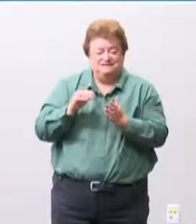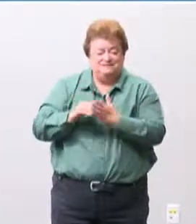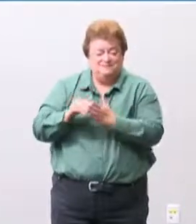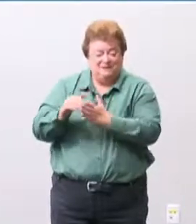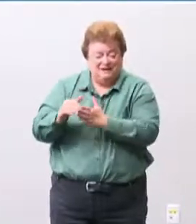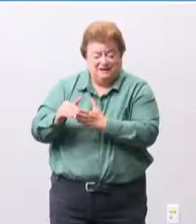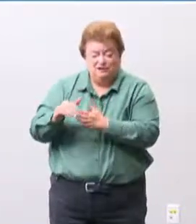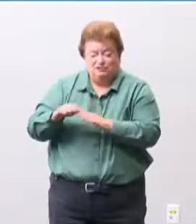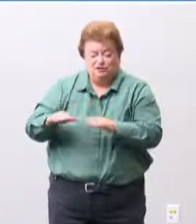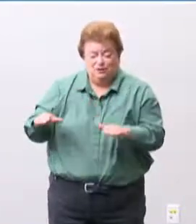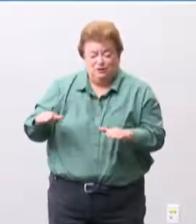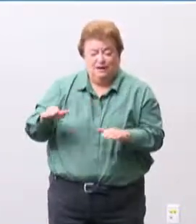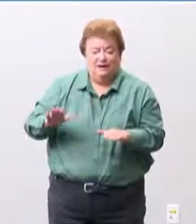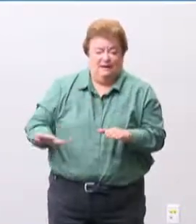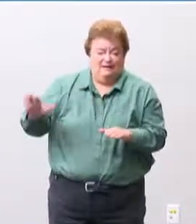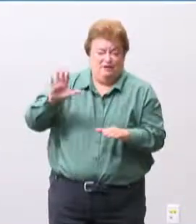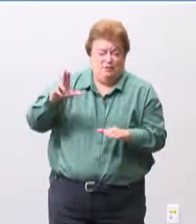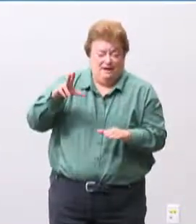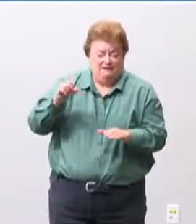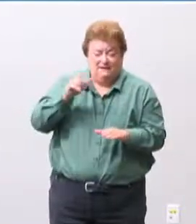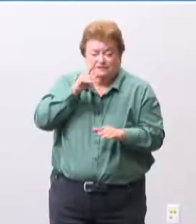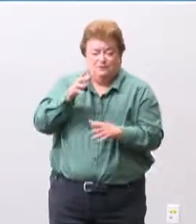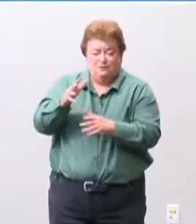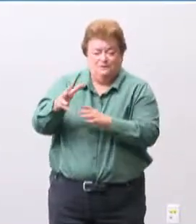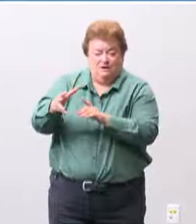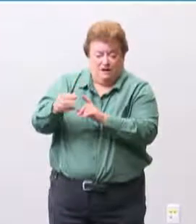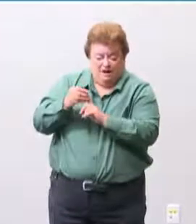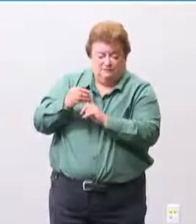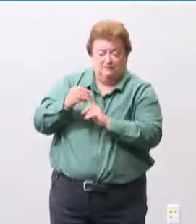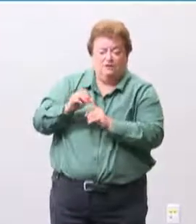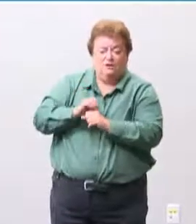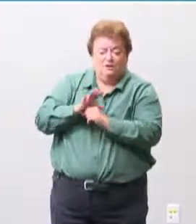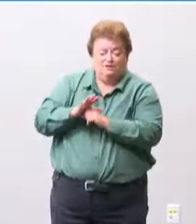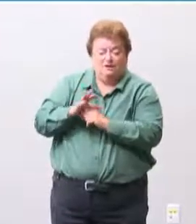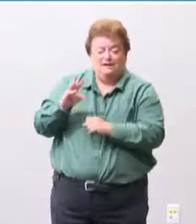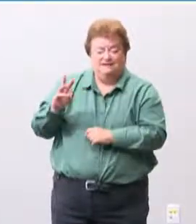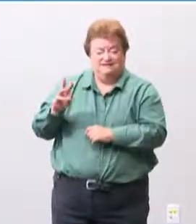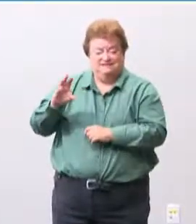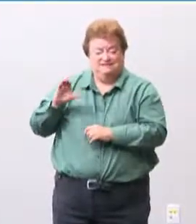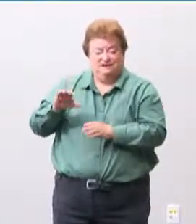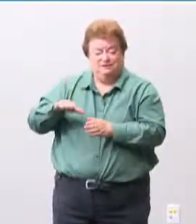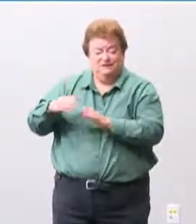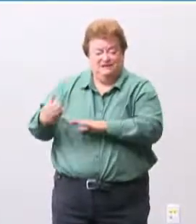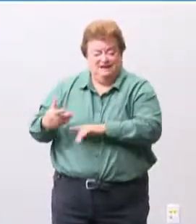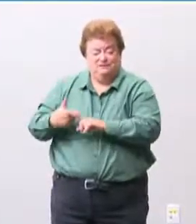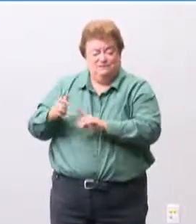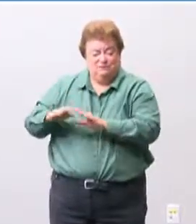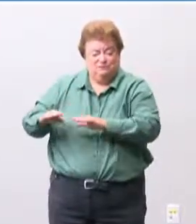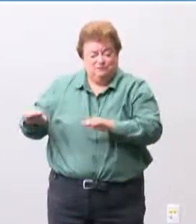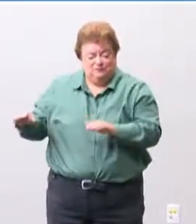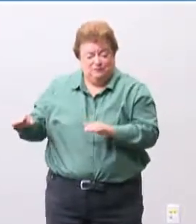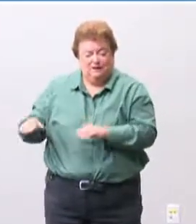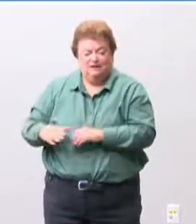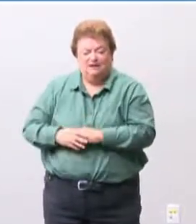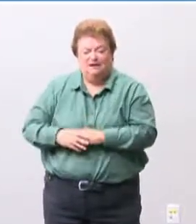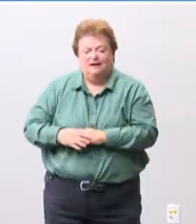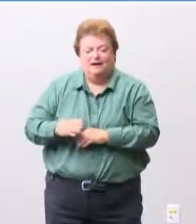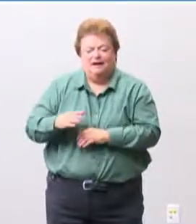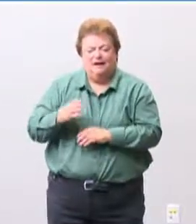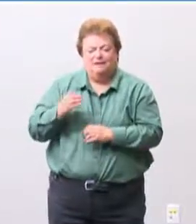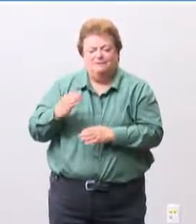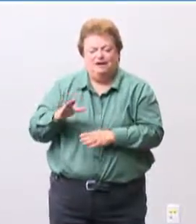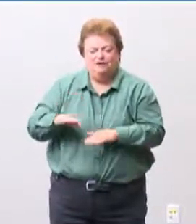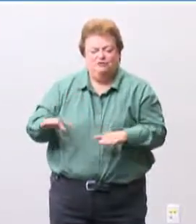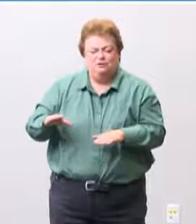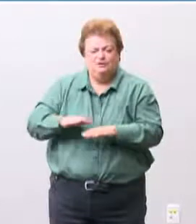contracted COVID-19 at this point, and over 600 deaths in the United States. And those are children that didn't need to die from